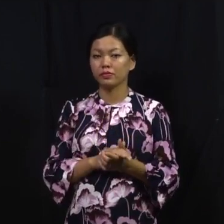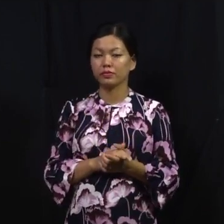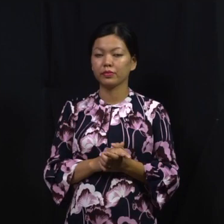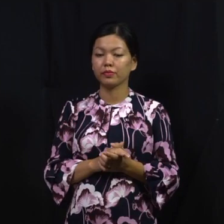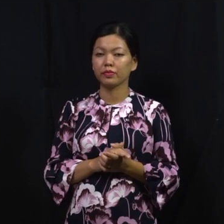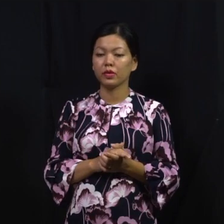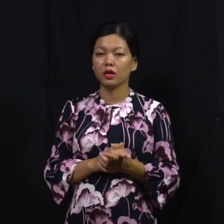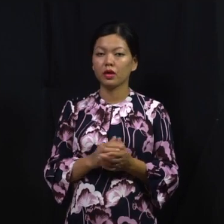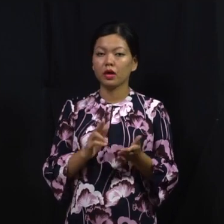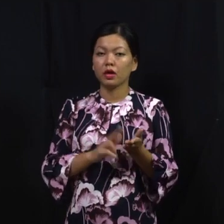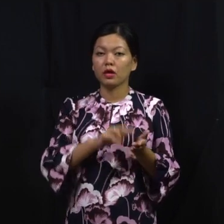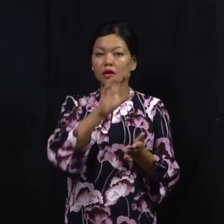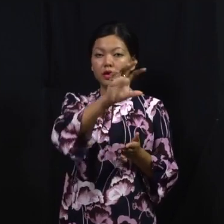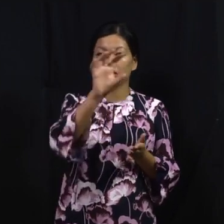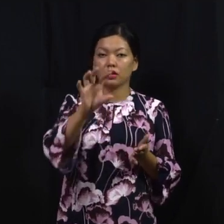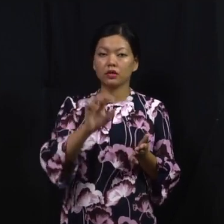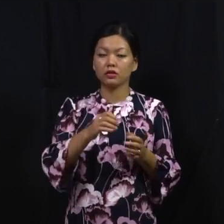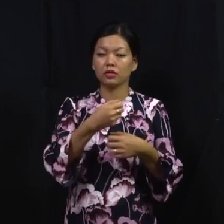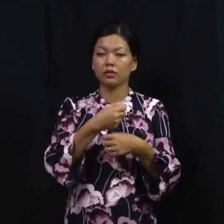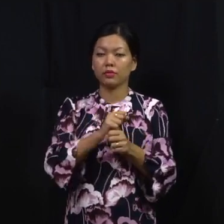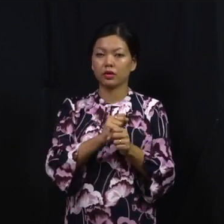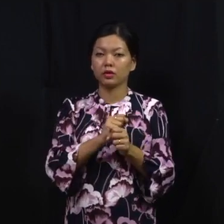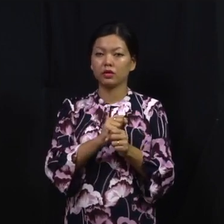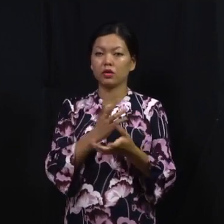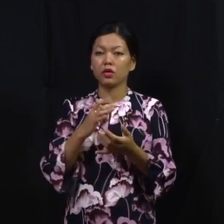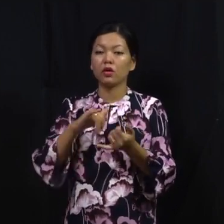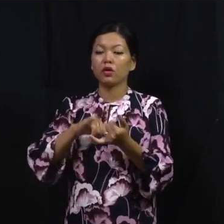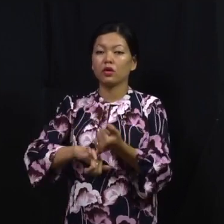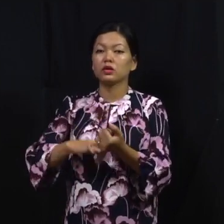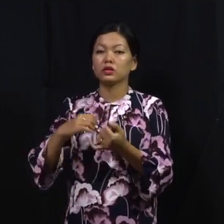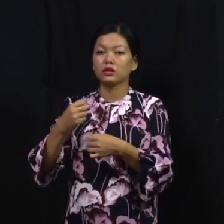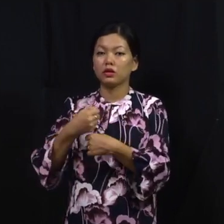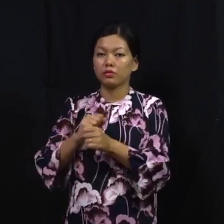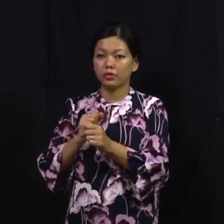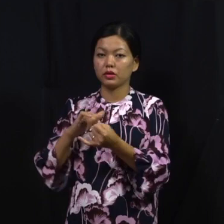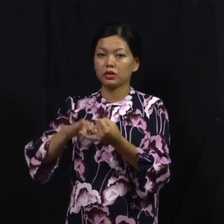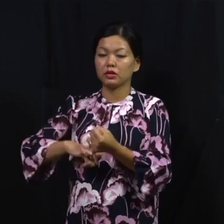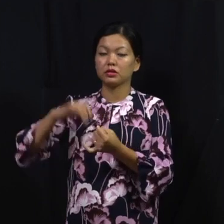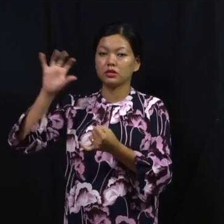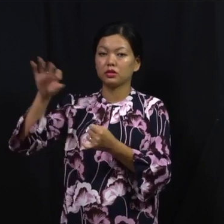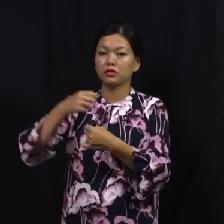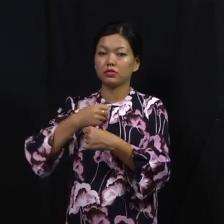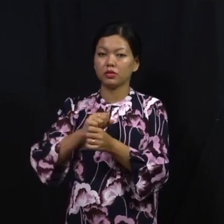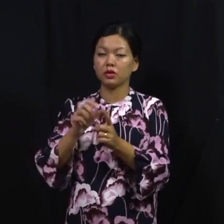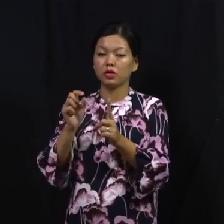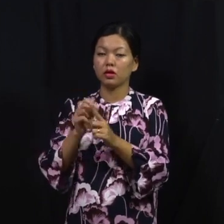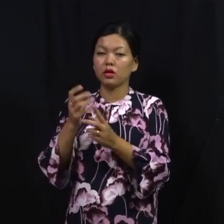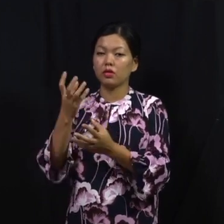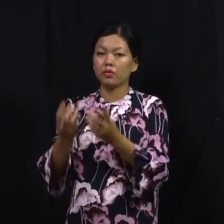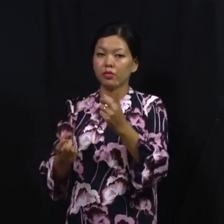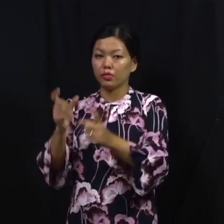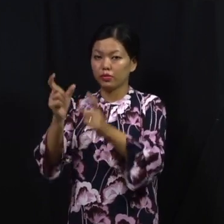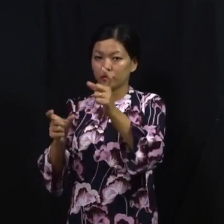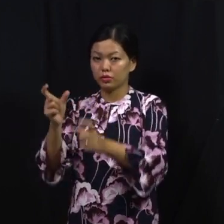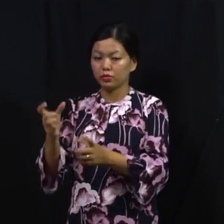a large population or maybe a less population. For a nation, not such population is not necessary. For